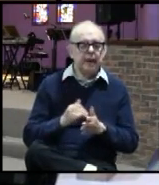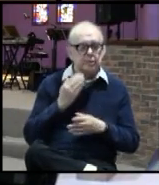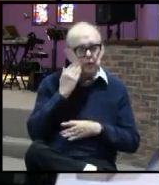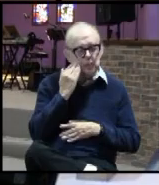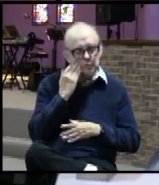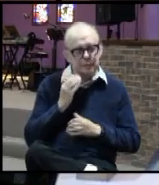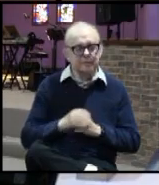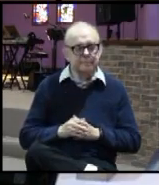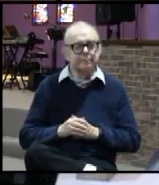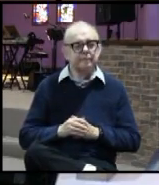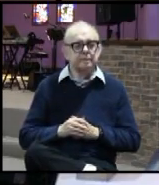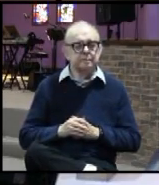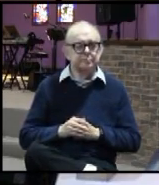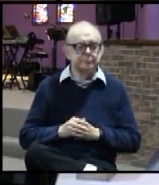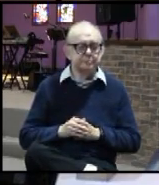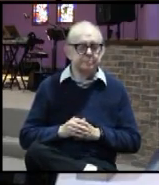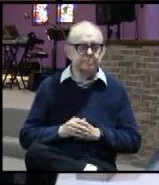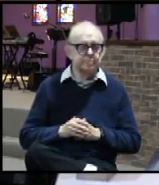Amen.